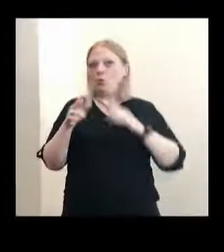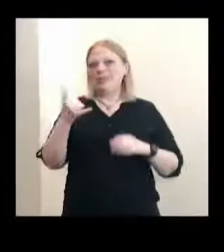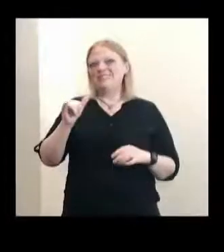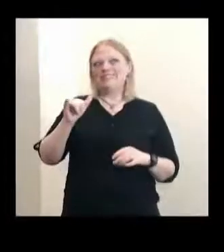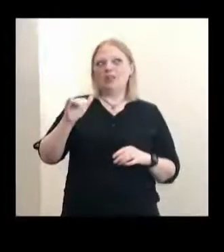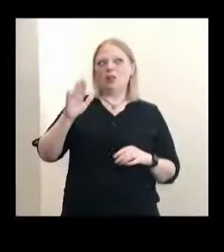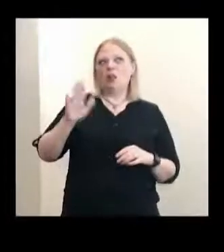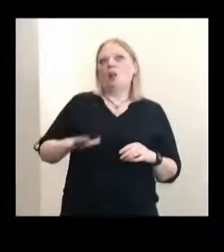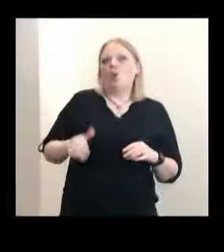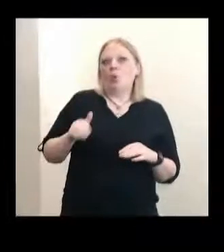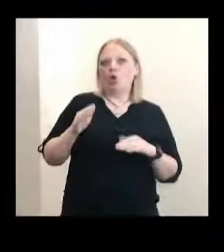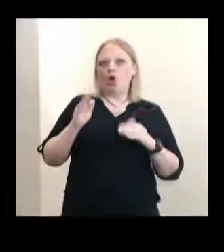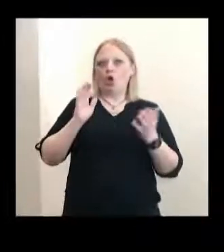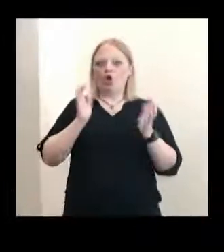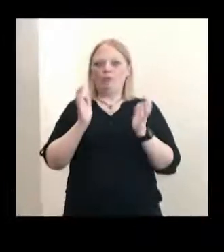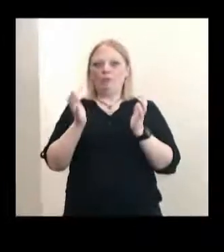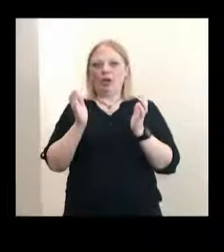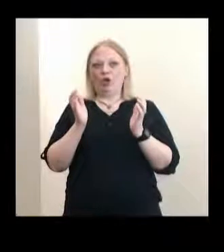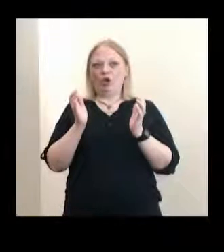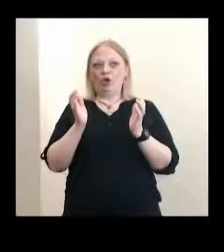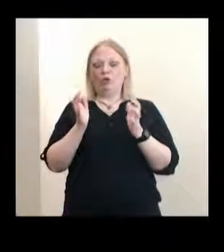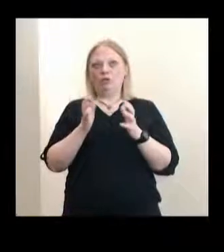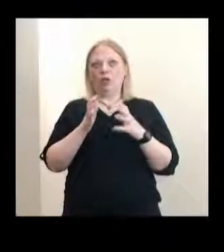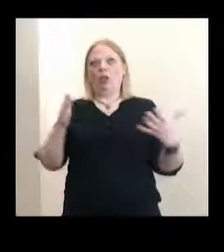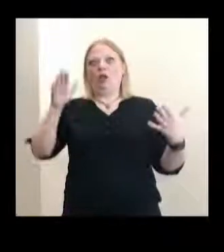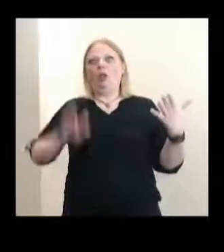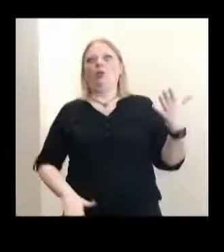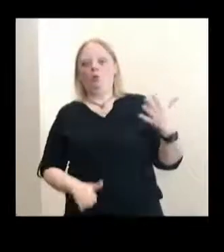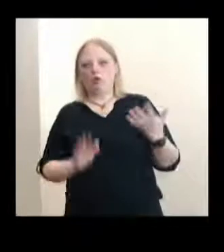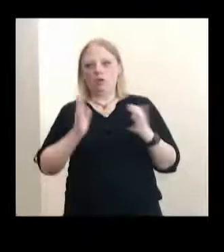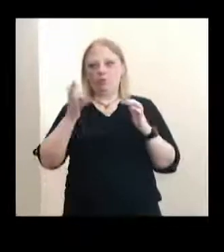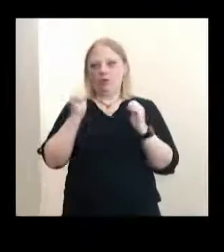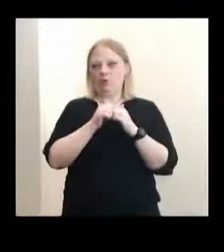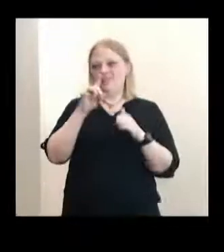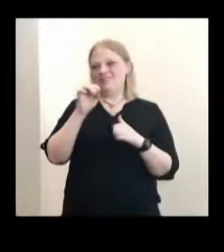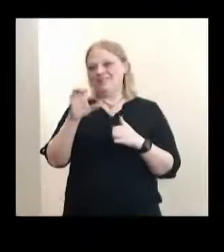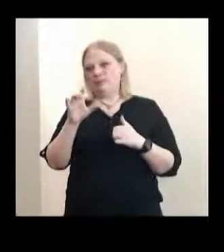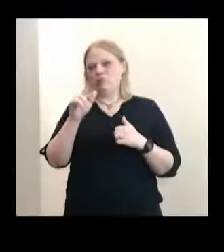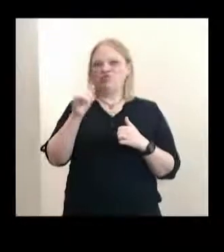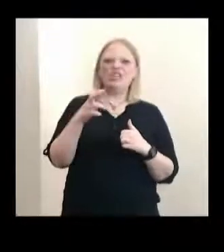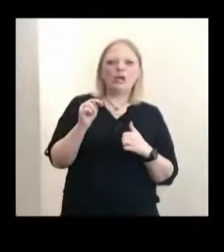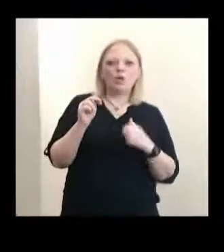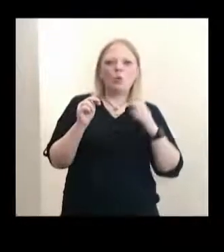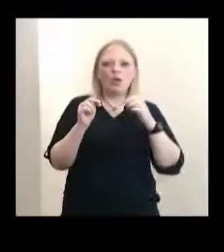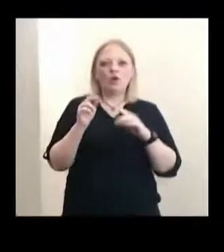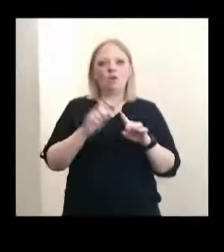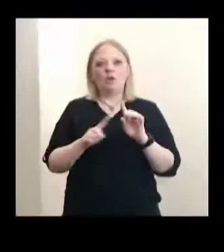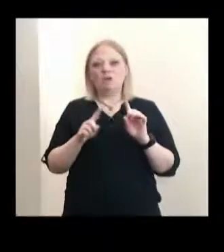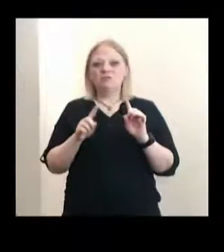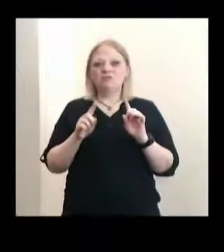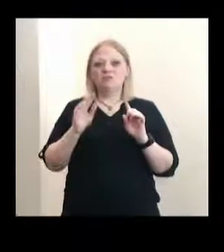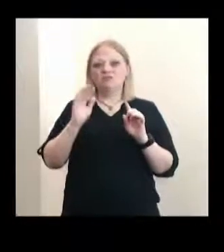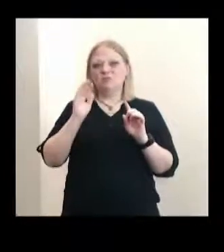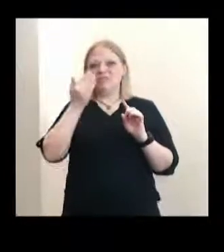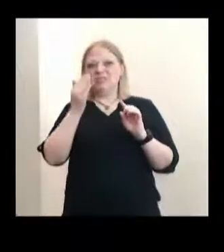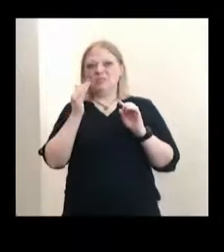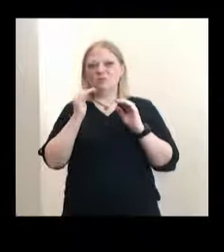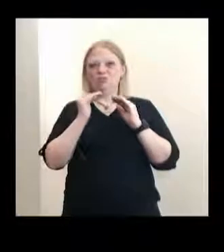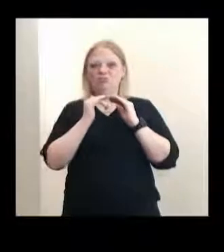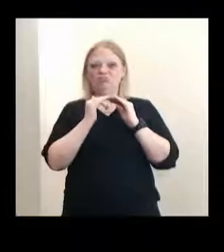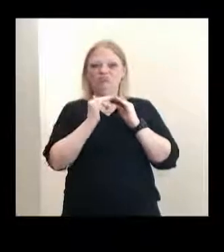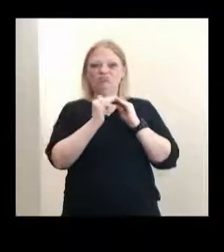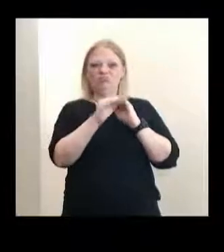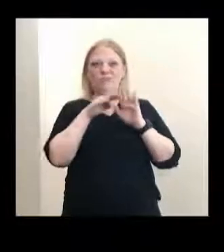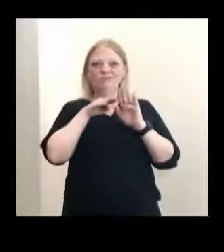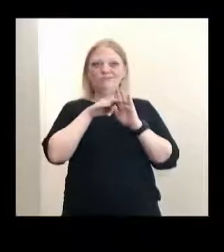lower than where we were, of course, substantially lower than where we were in December and January, but we seem to have plateaued over the last 2 weeks.